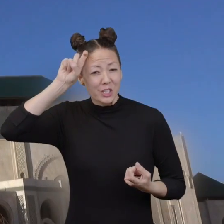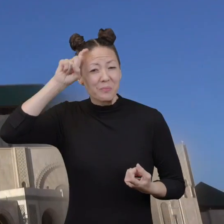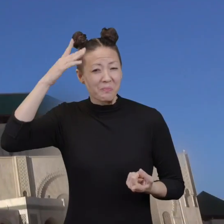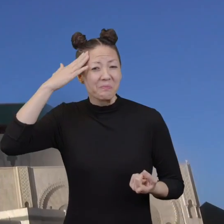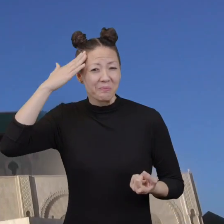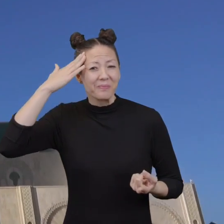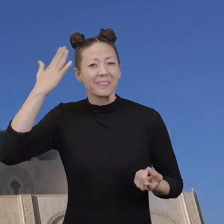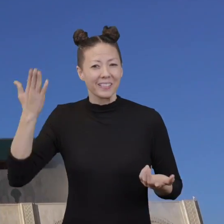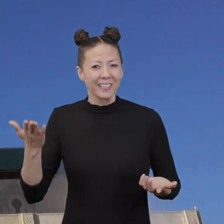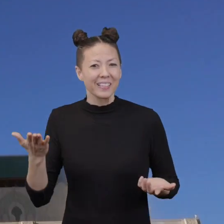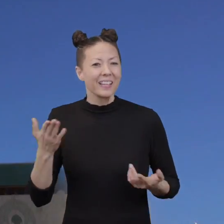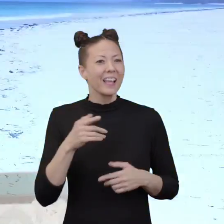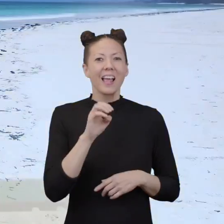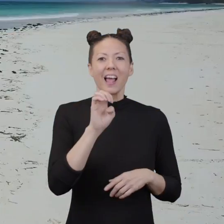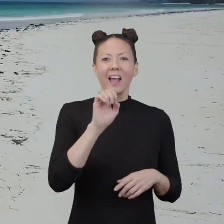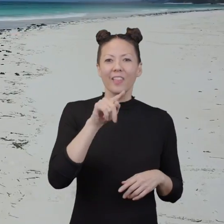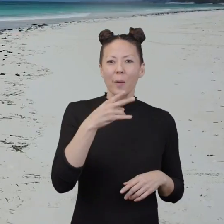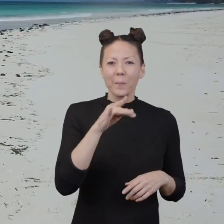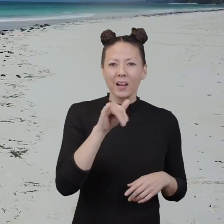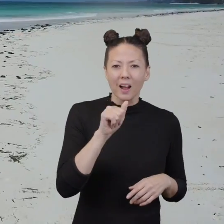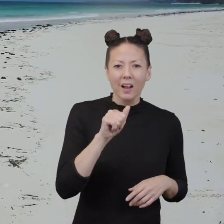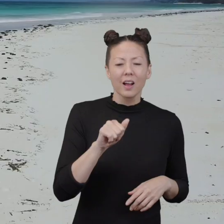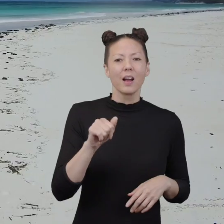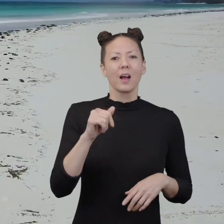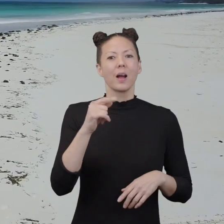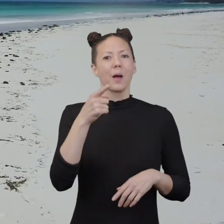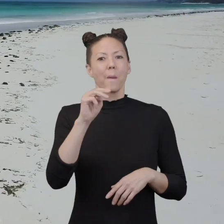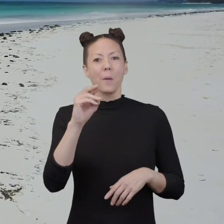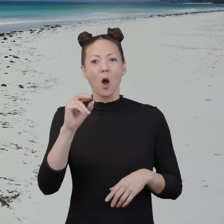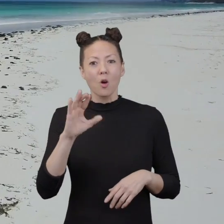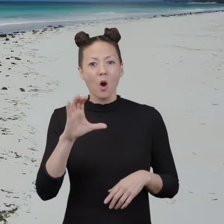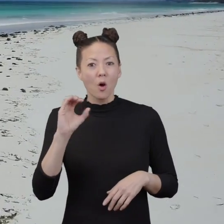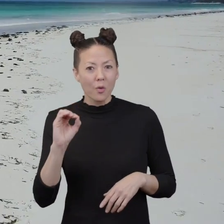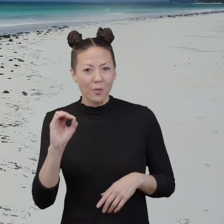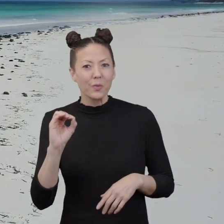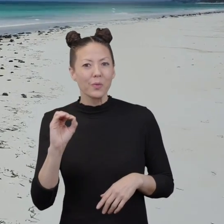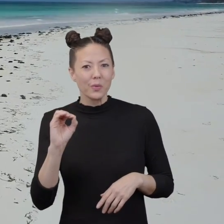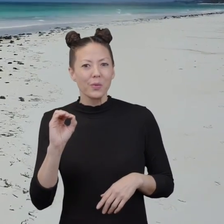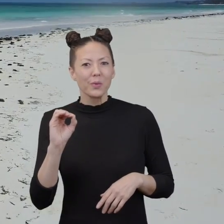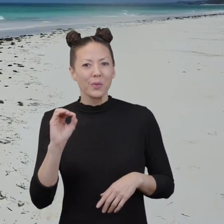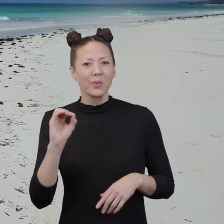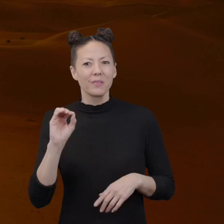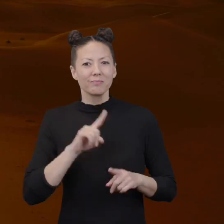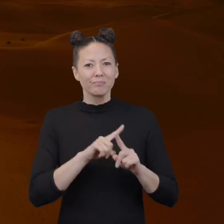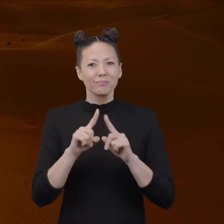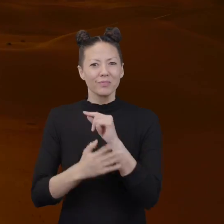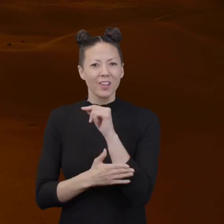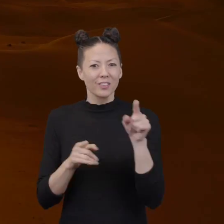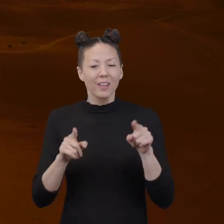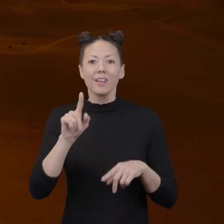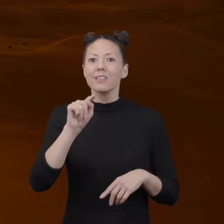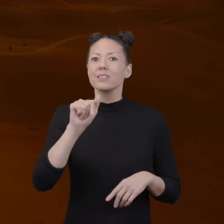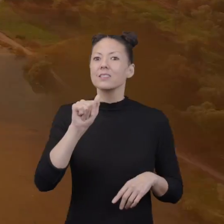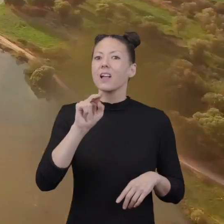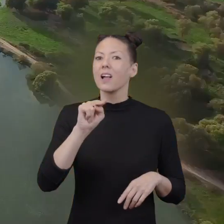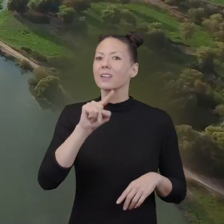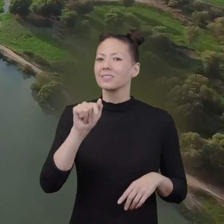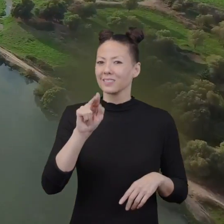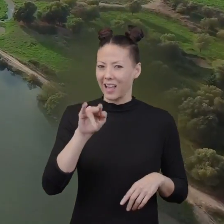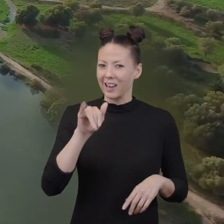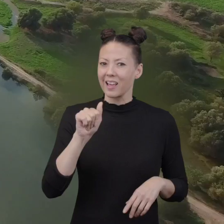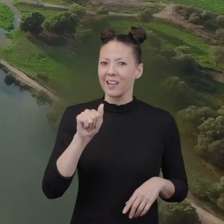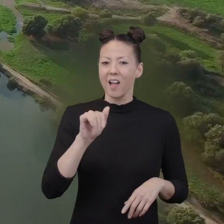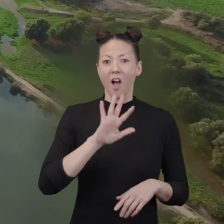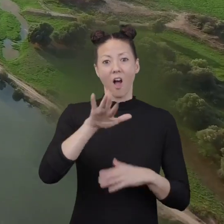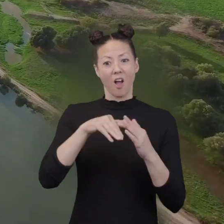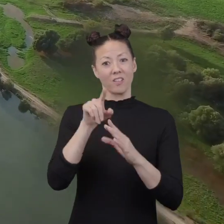Morocco, and Tanzania, all in Africa. The Sahara Desert and the